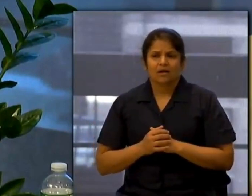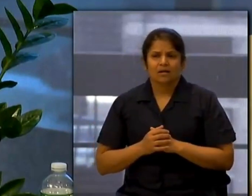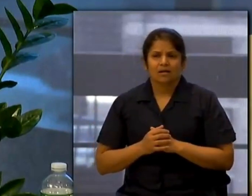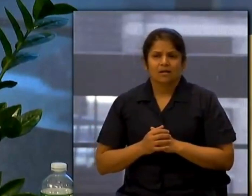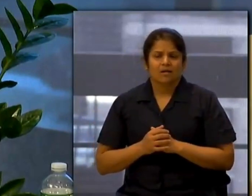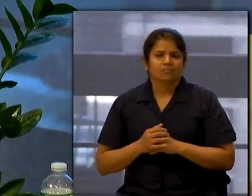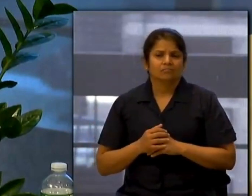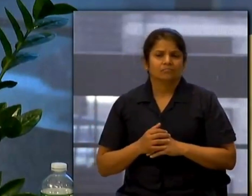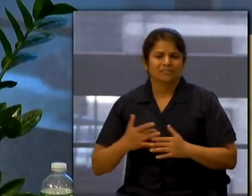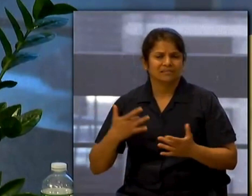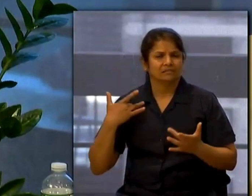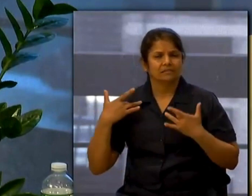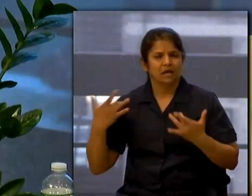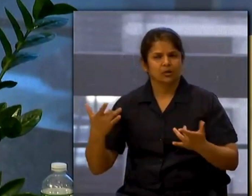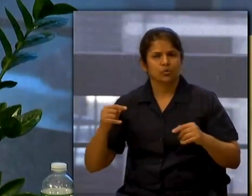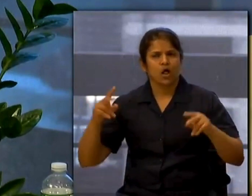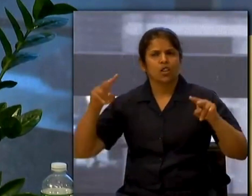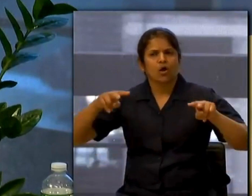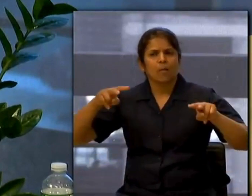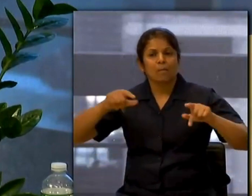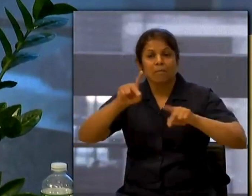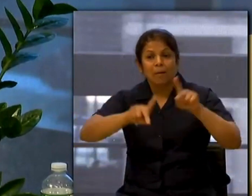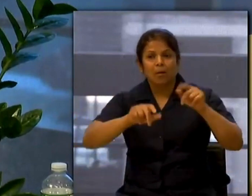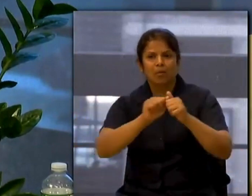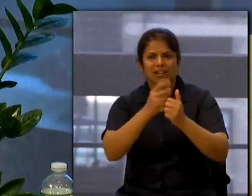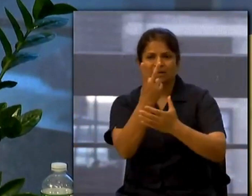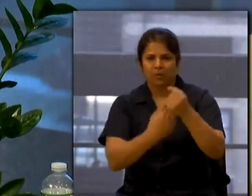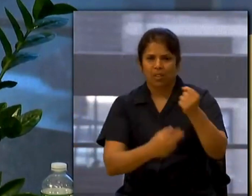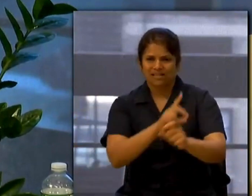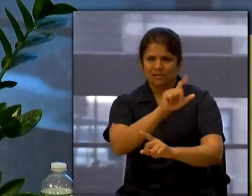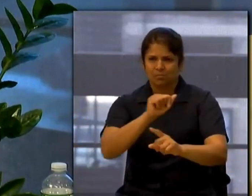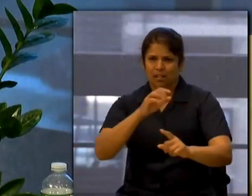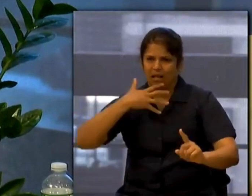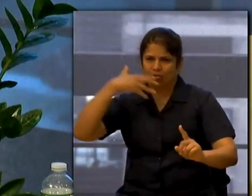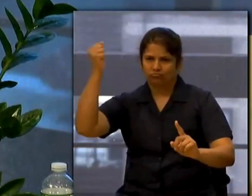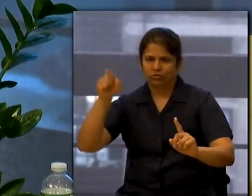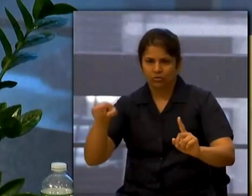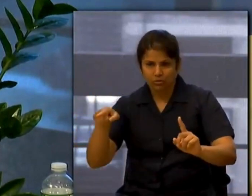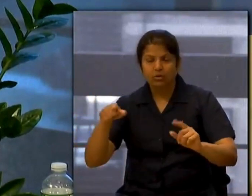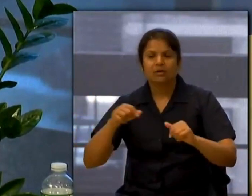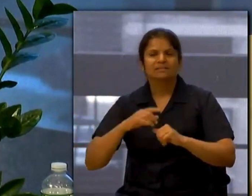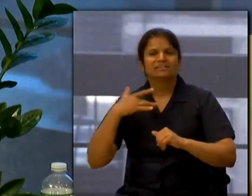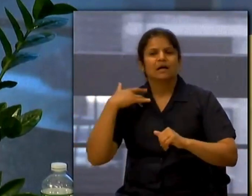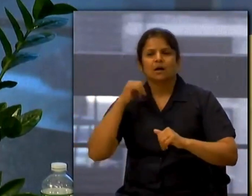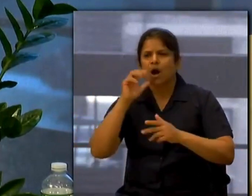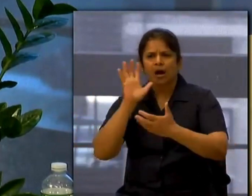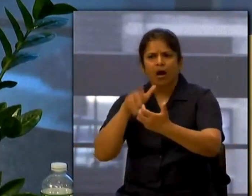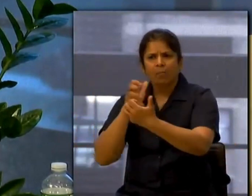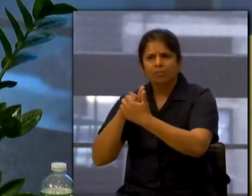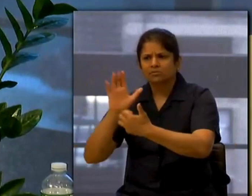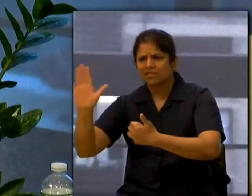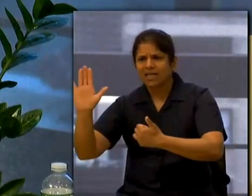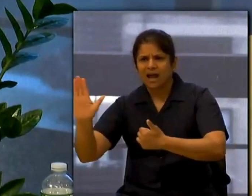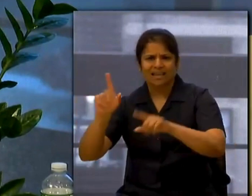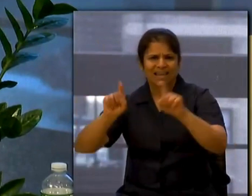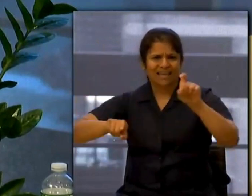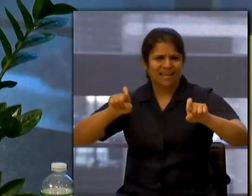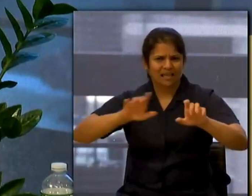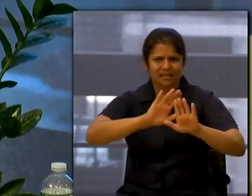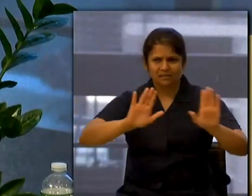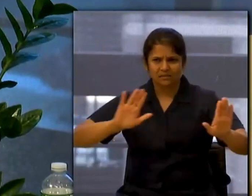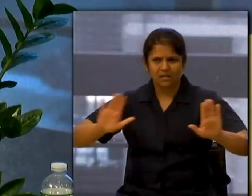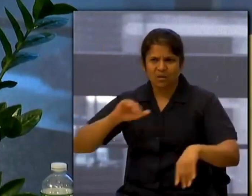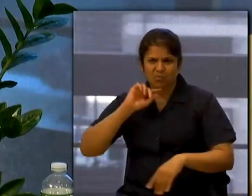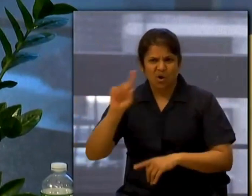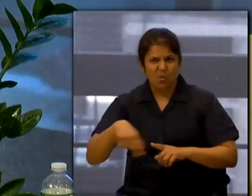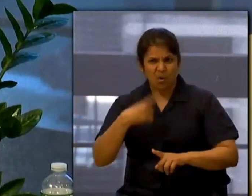being more tailored to the unique needs of those with disabilities versus those who may not have